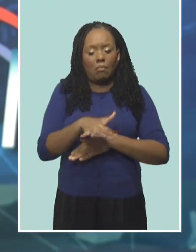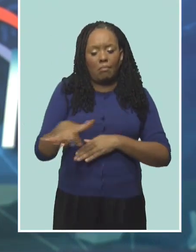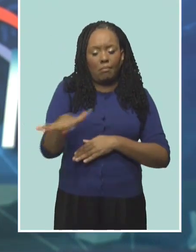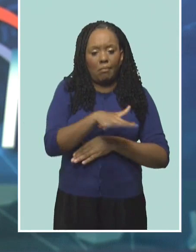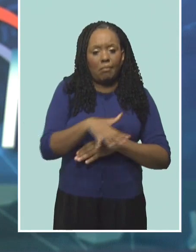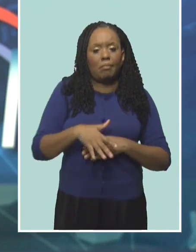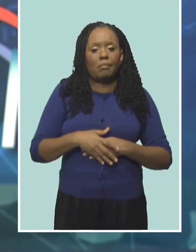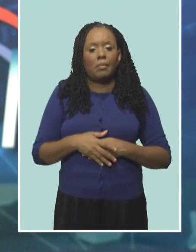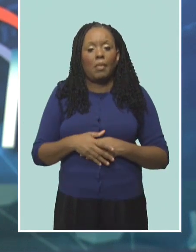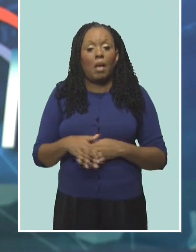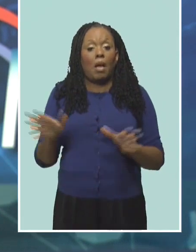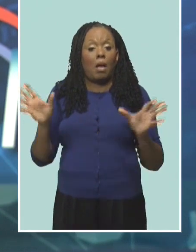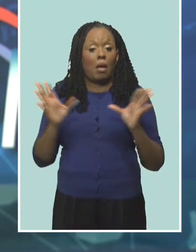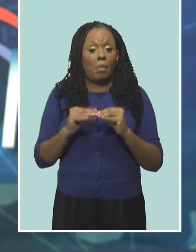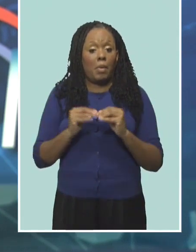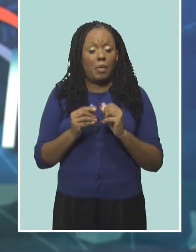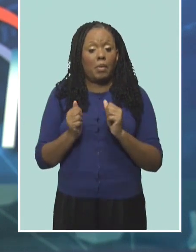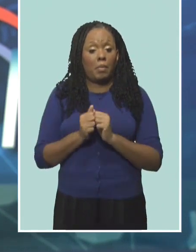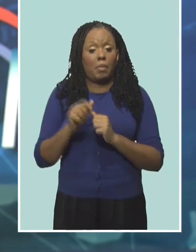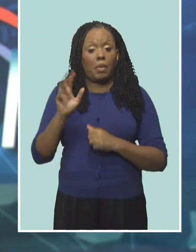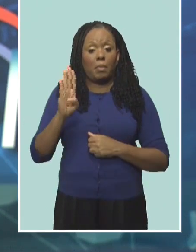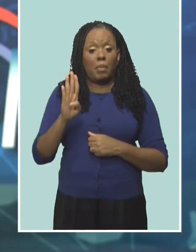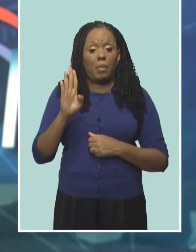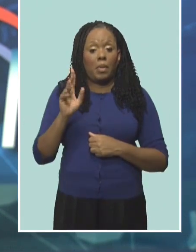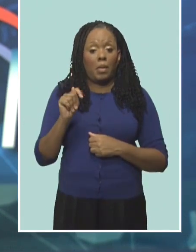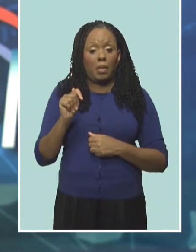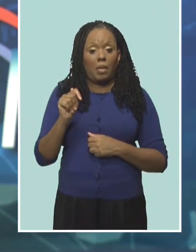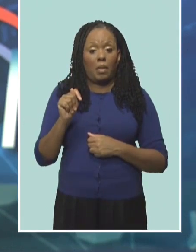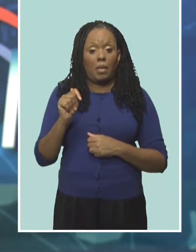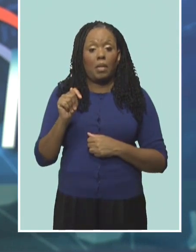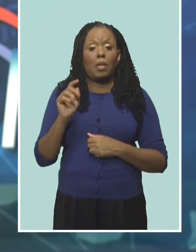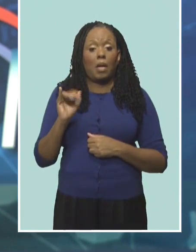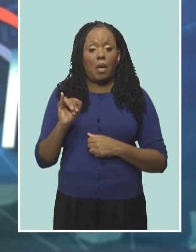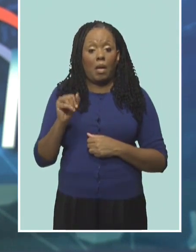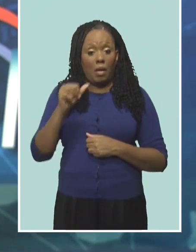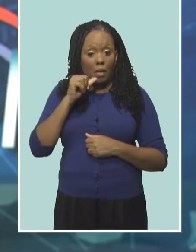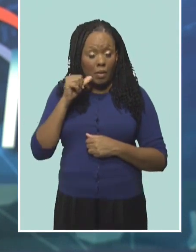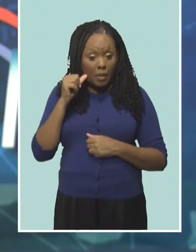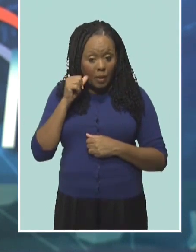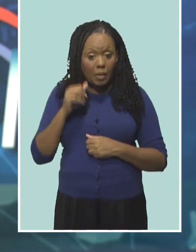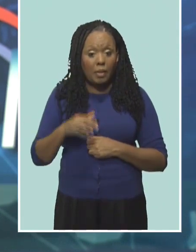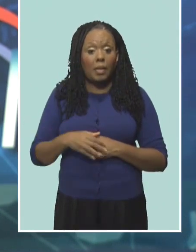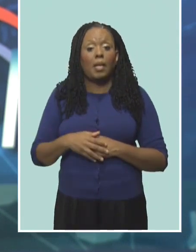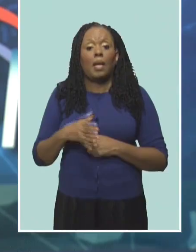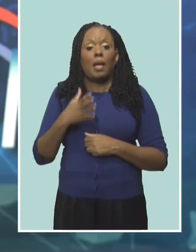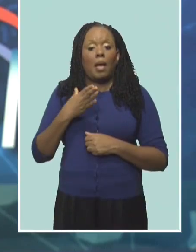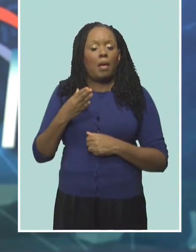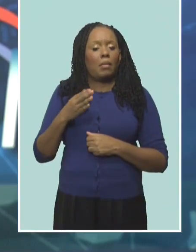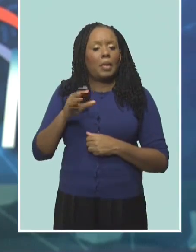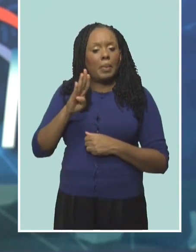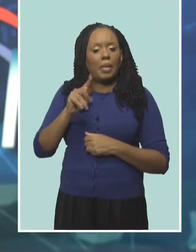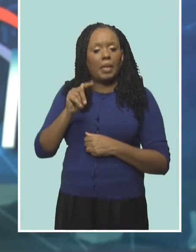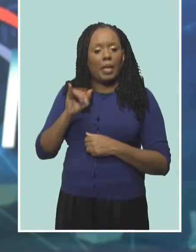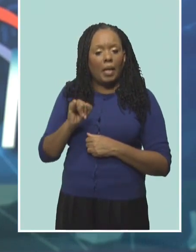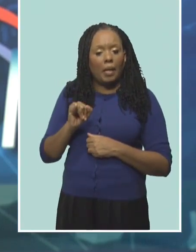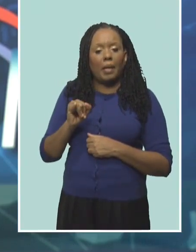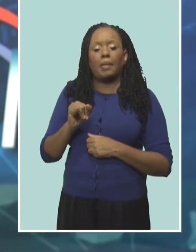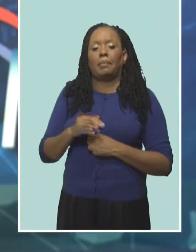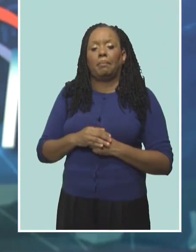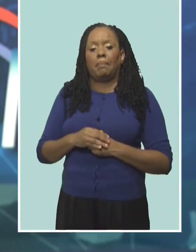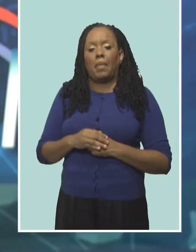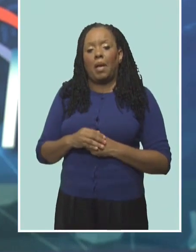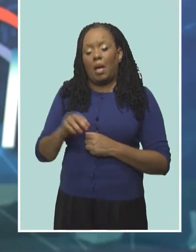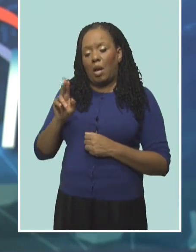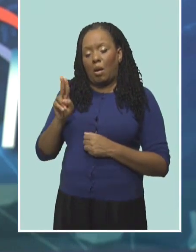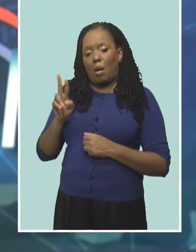a closed-door meeting with officials from the Barbados Tourism Investment Incorporated, the Urban Development Commission, and the Markets Division